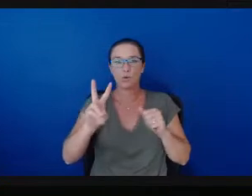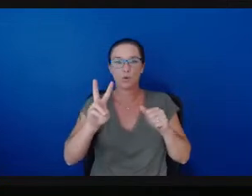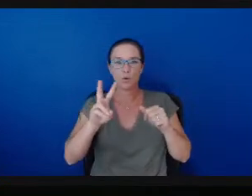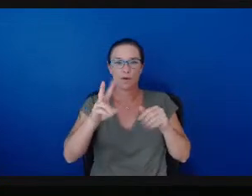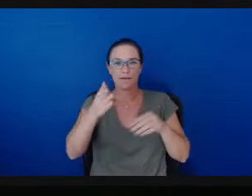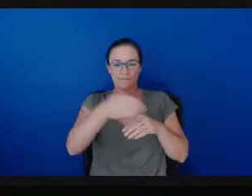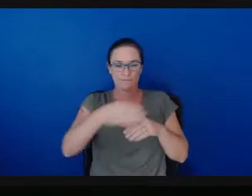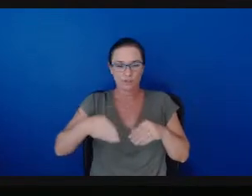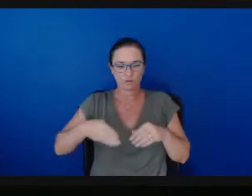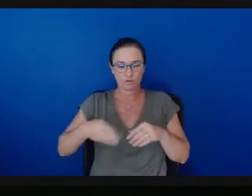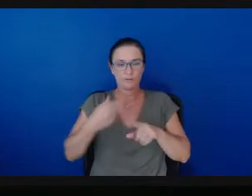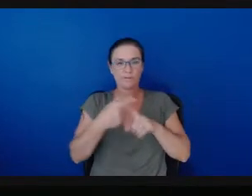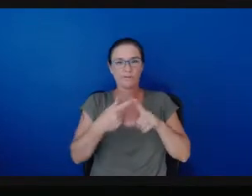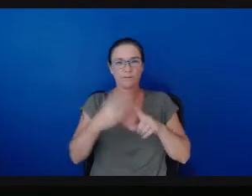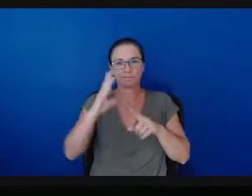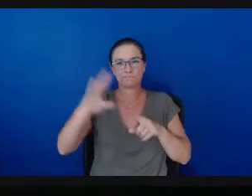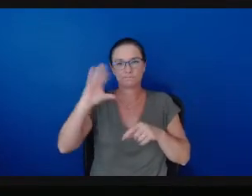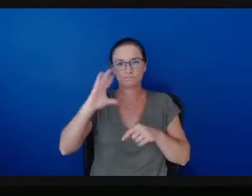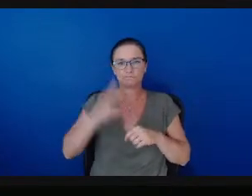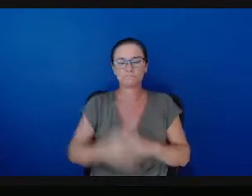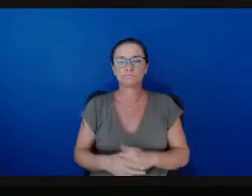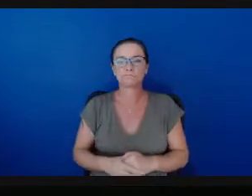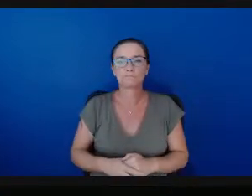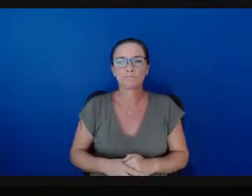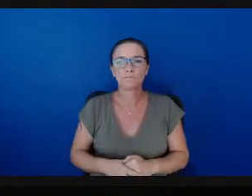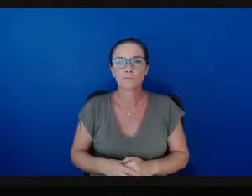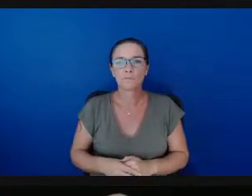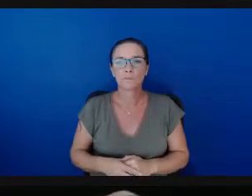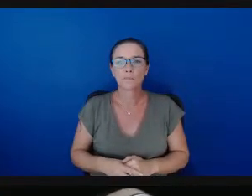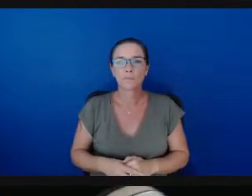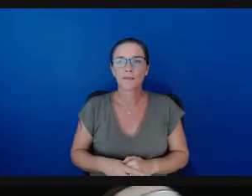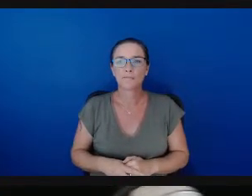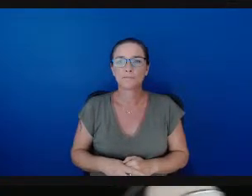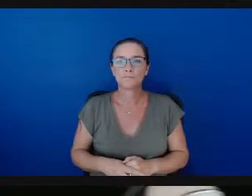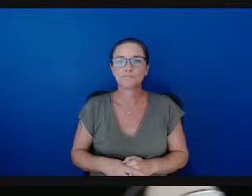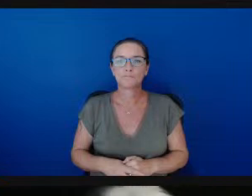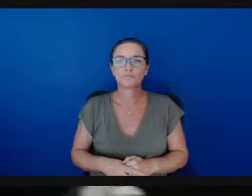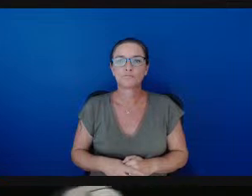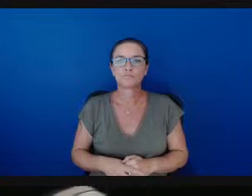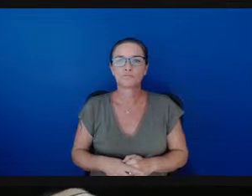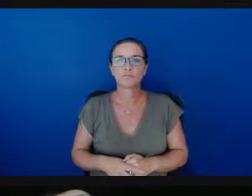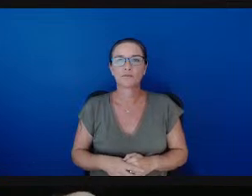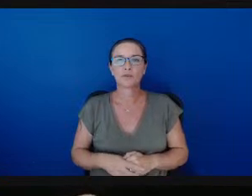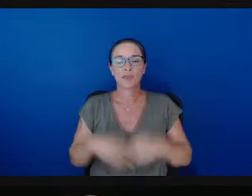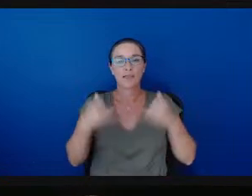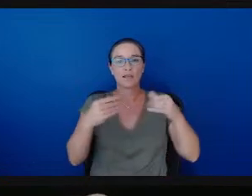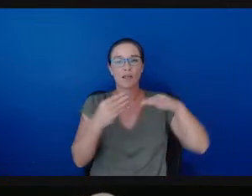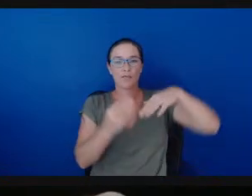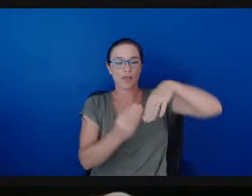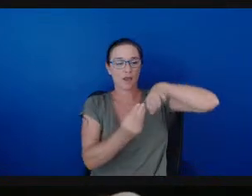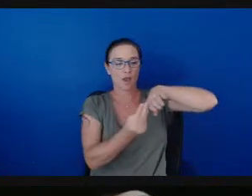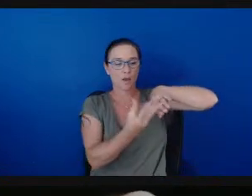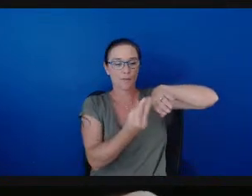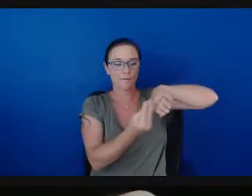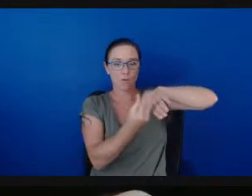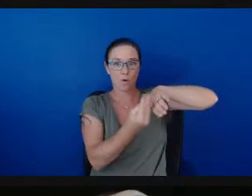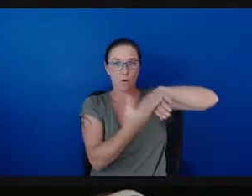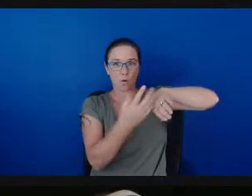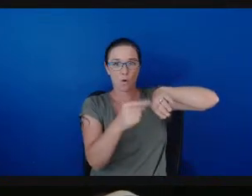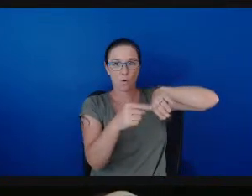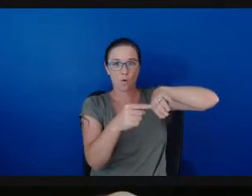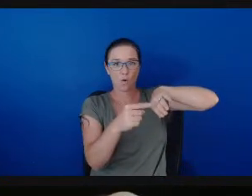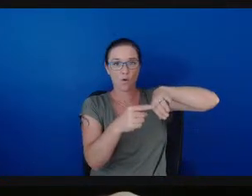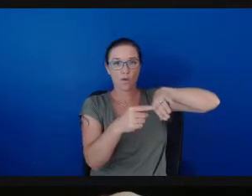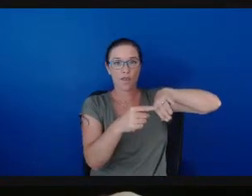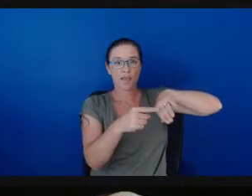guys. Okay, moving on, advancing. The upper flow is feeding